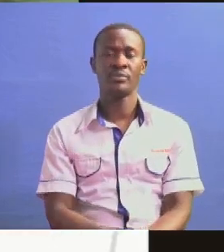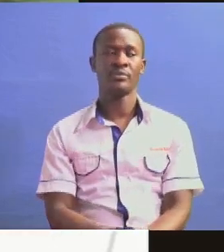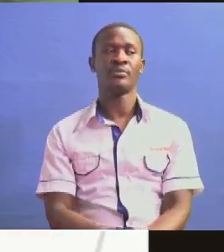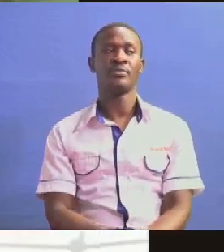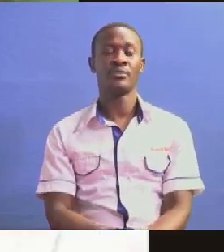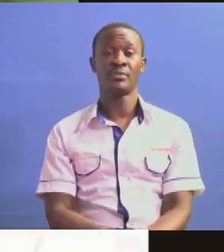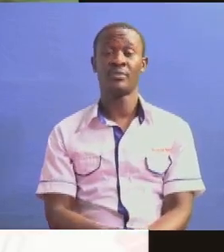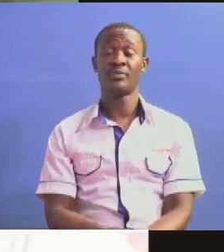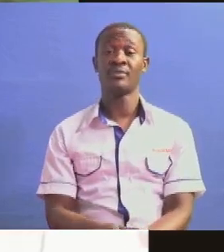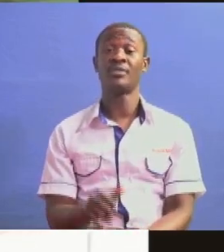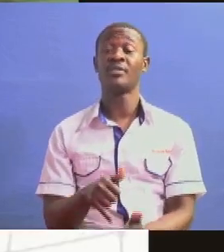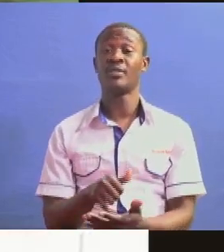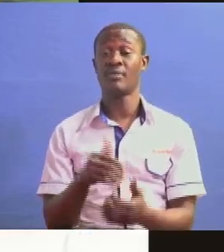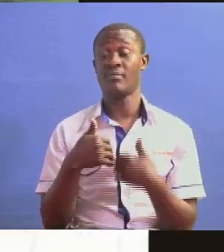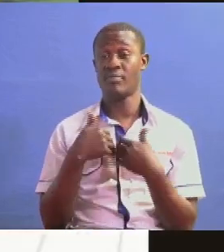It has been evolving.